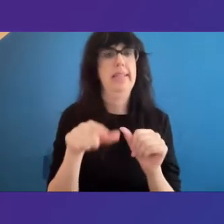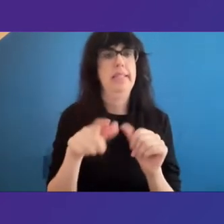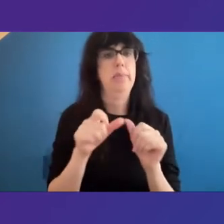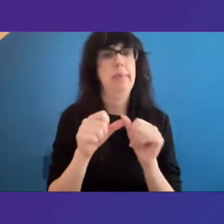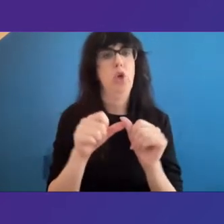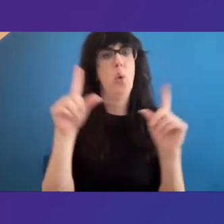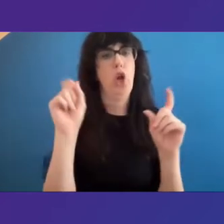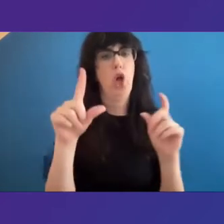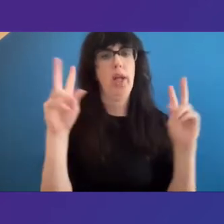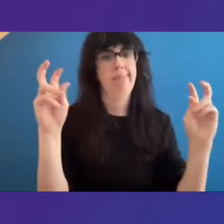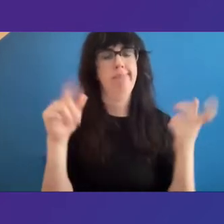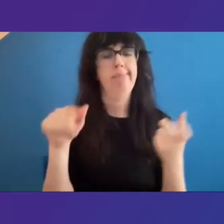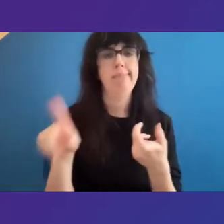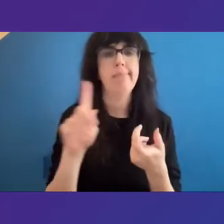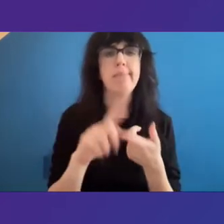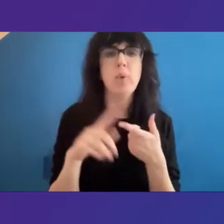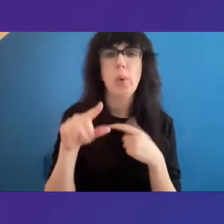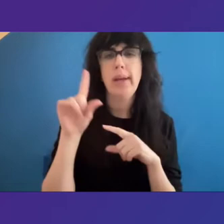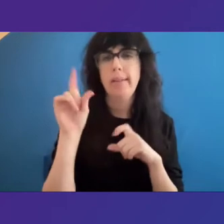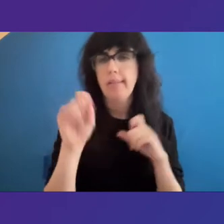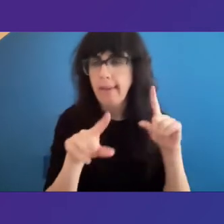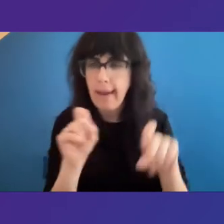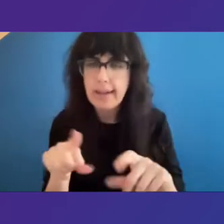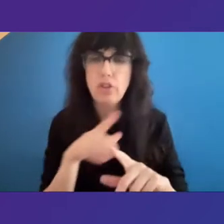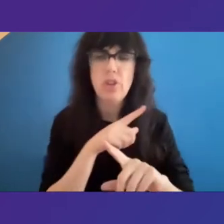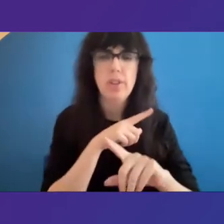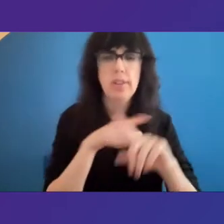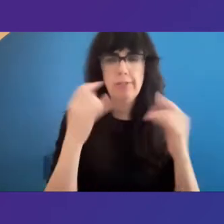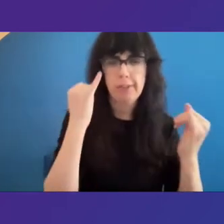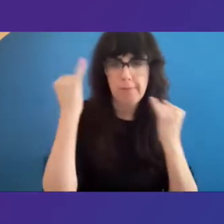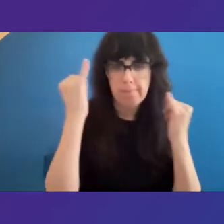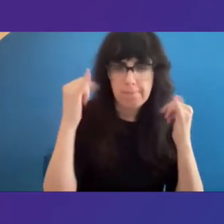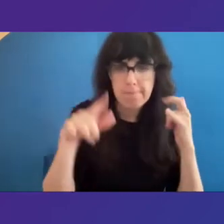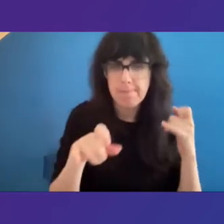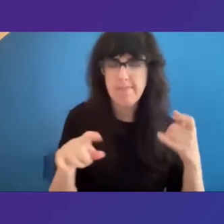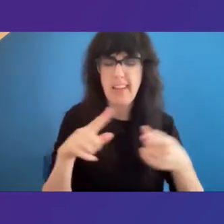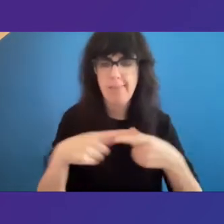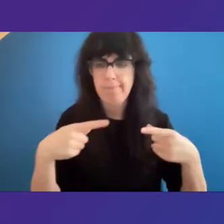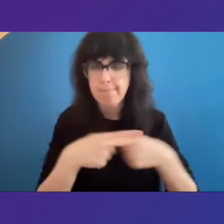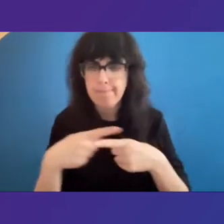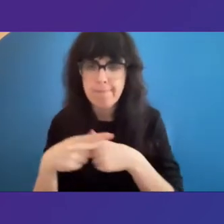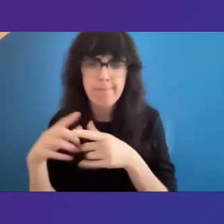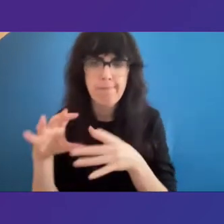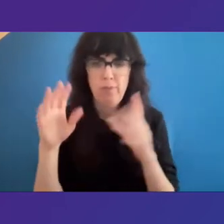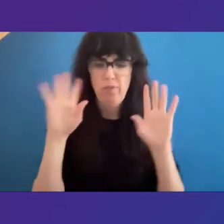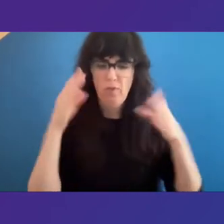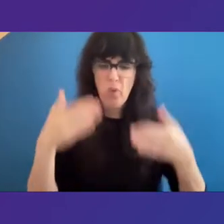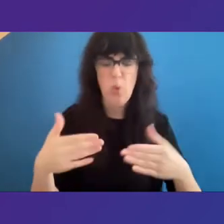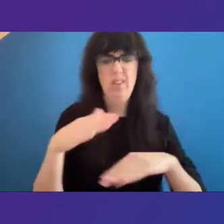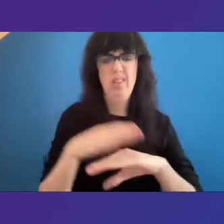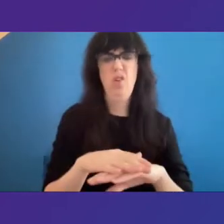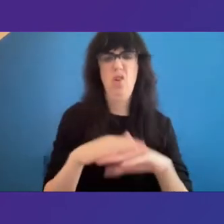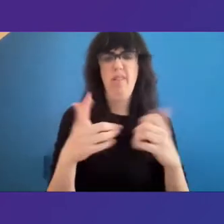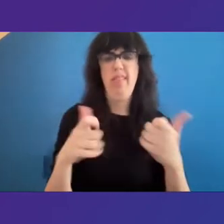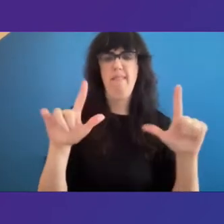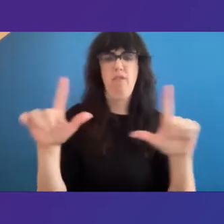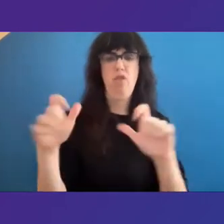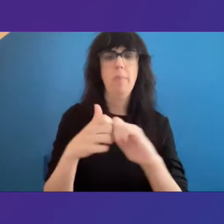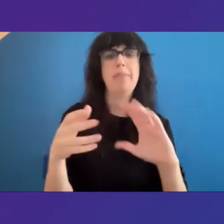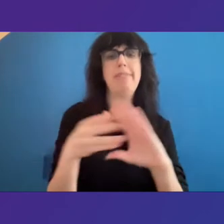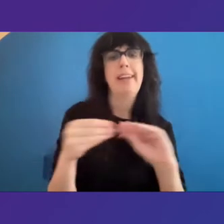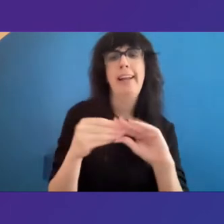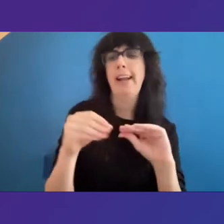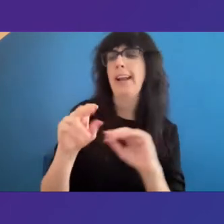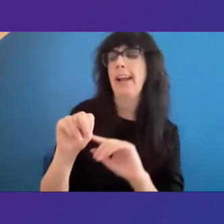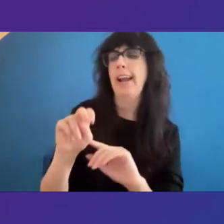some questions, frictions, and counterpoints surfaced around the frame of narrative. What it is and why it is